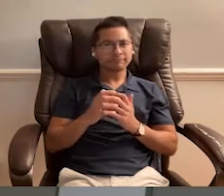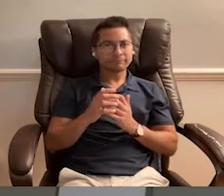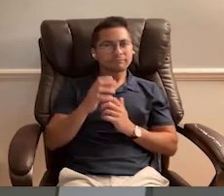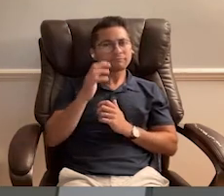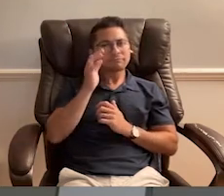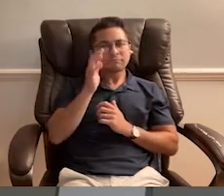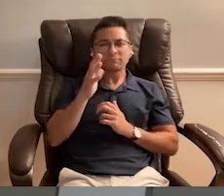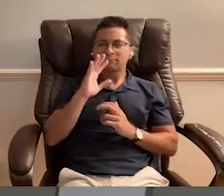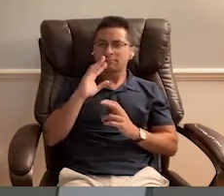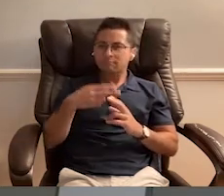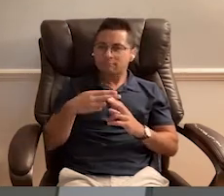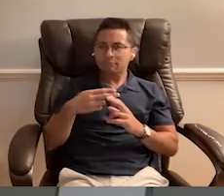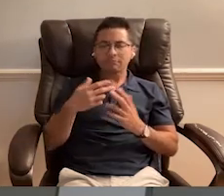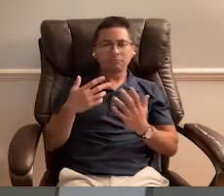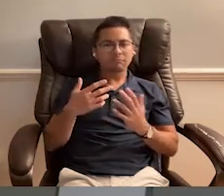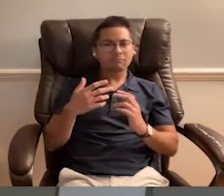And